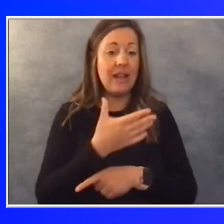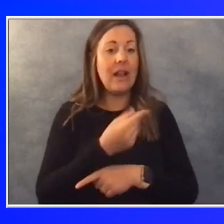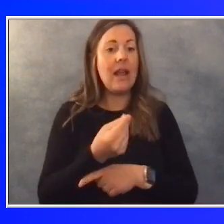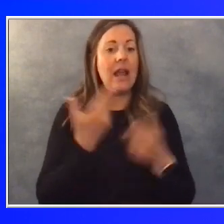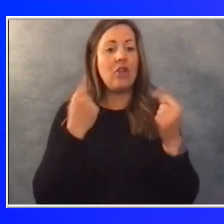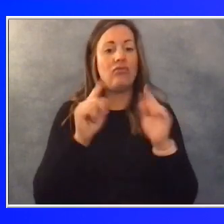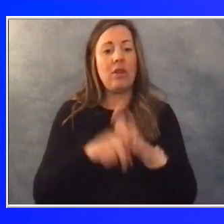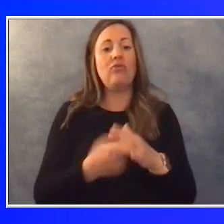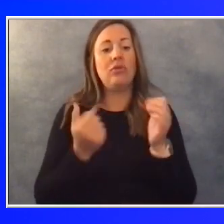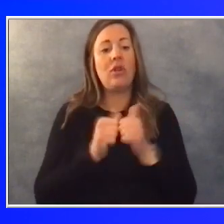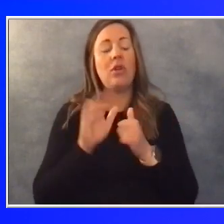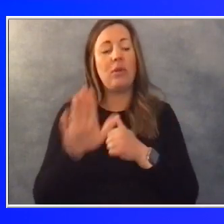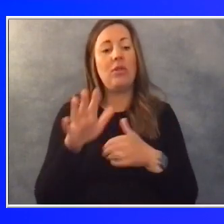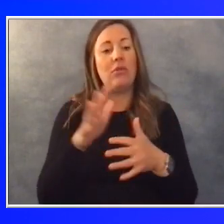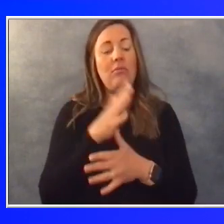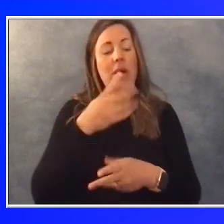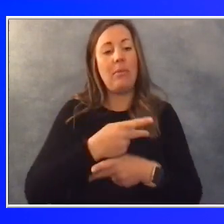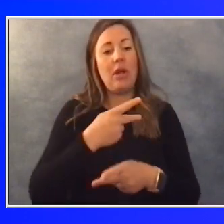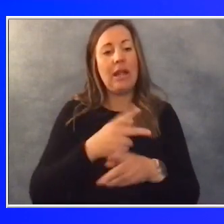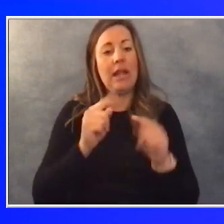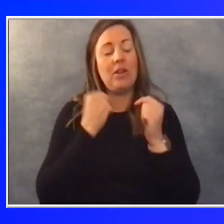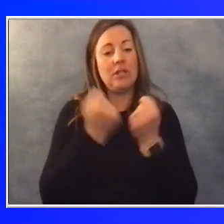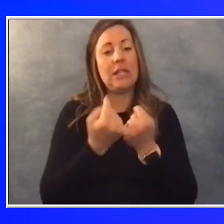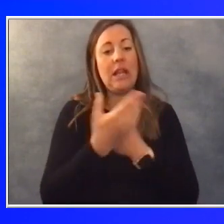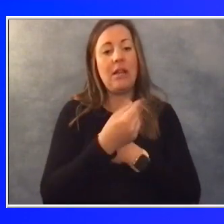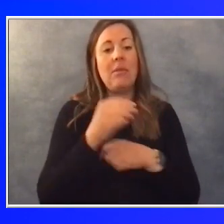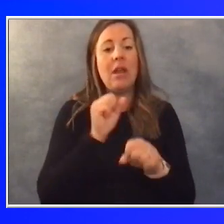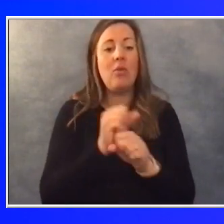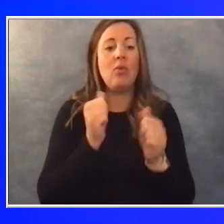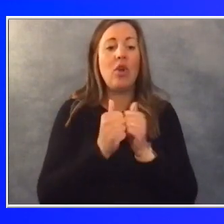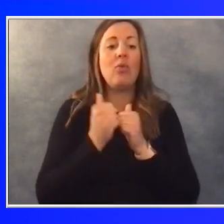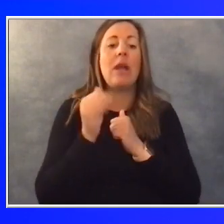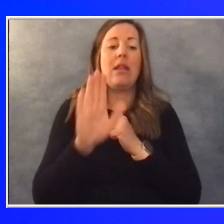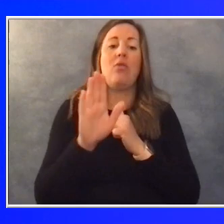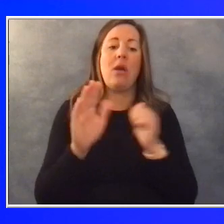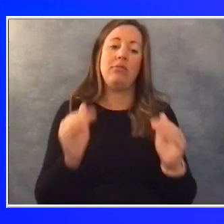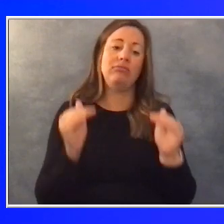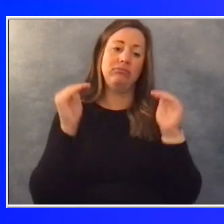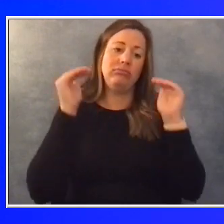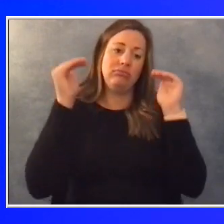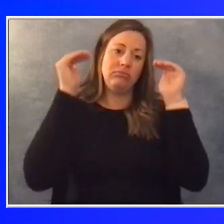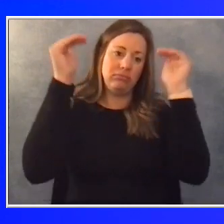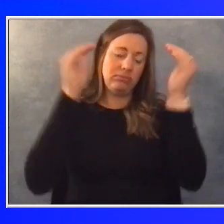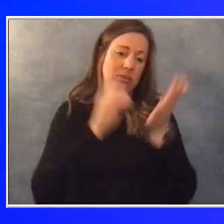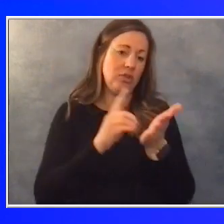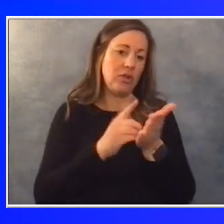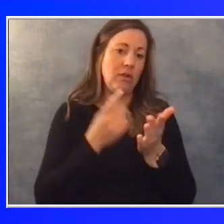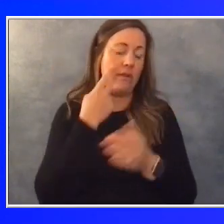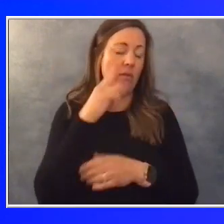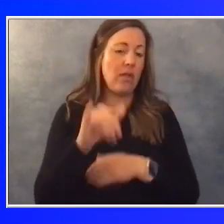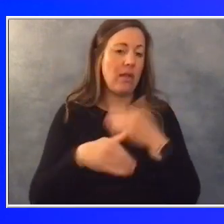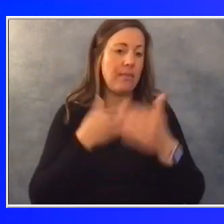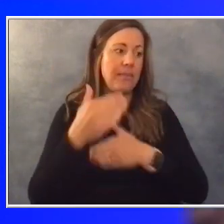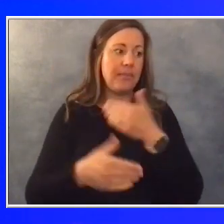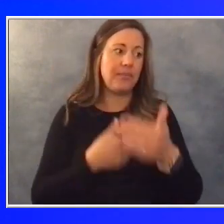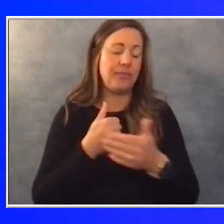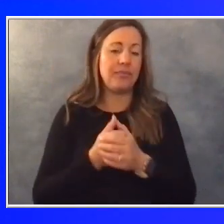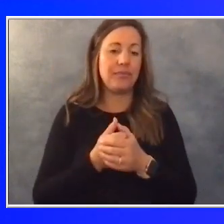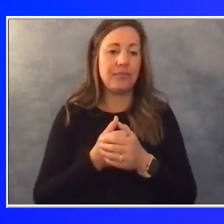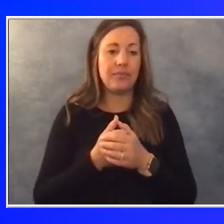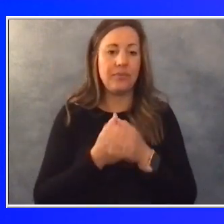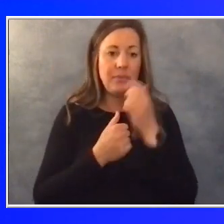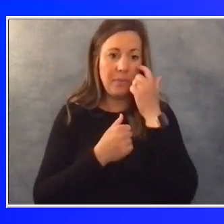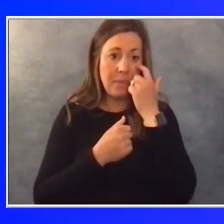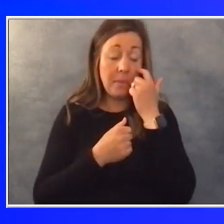primary team and work your way up from there. And I think, because if you live